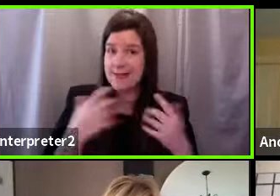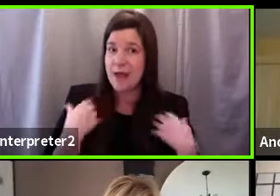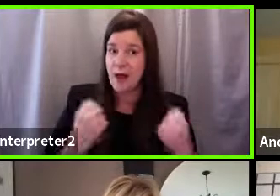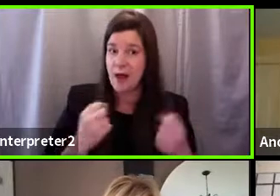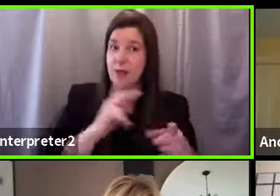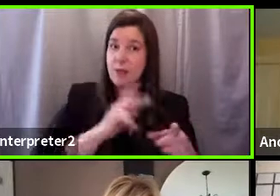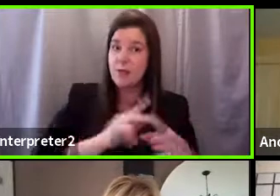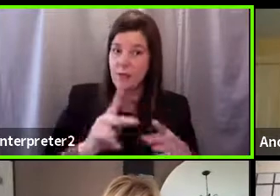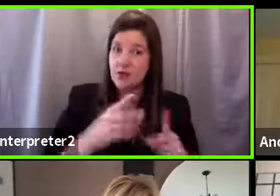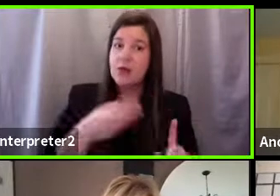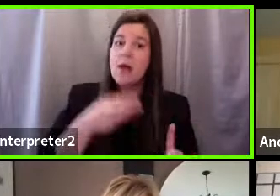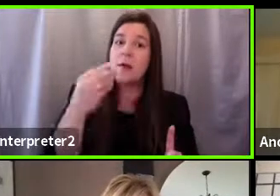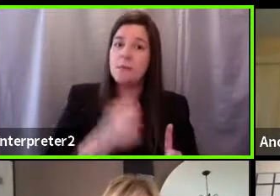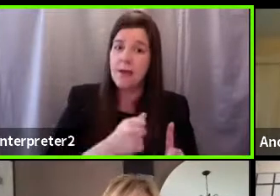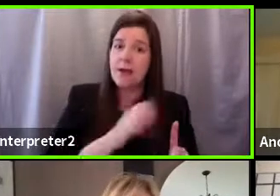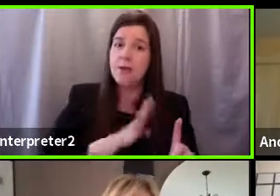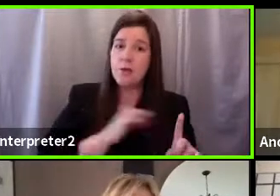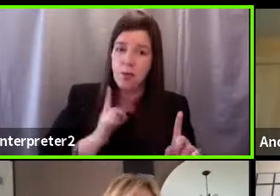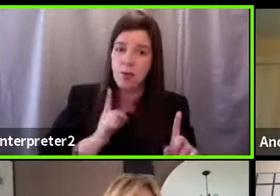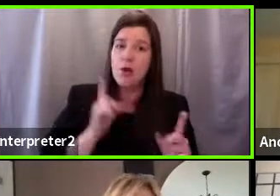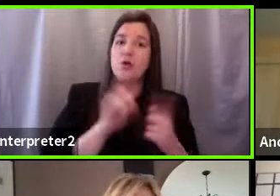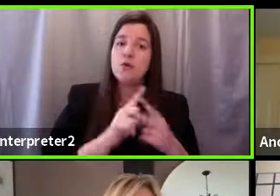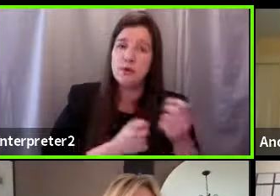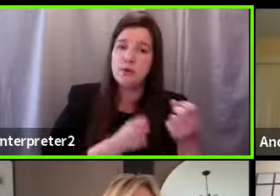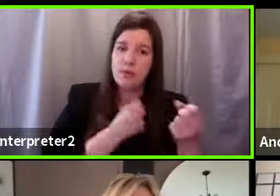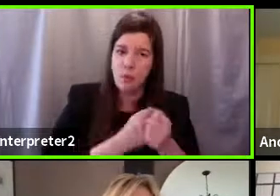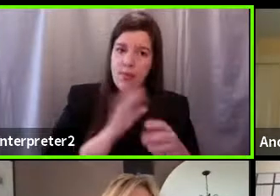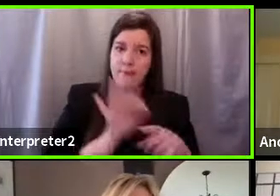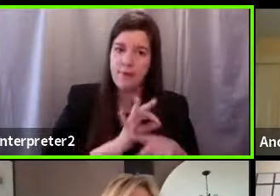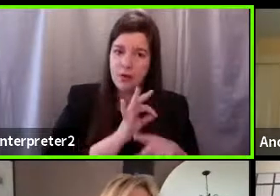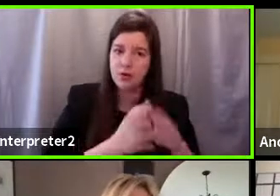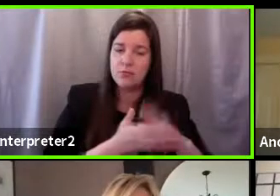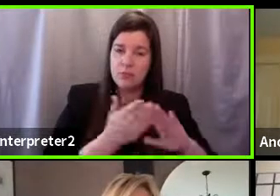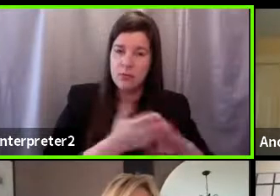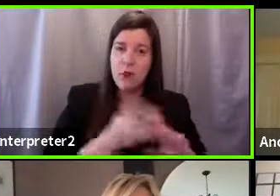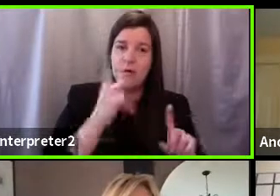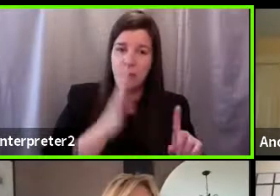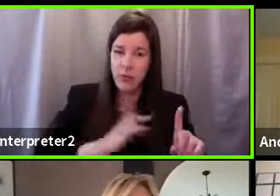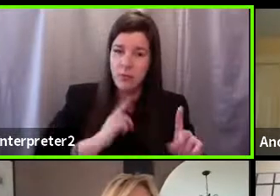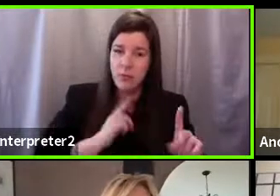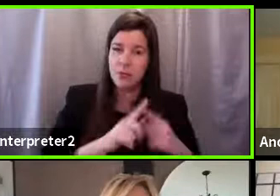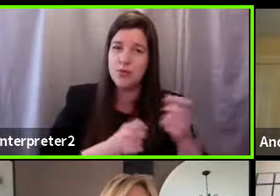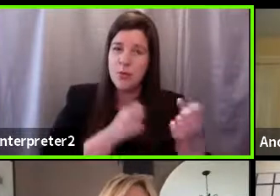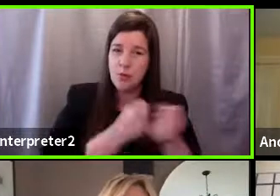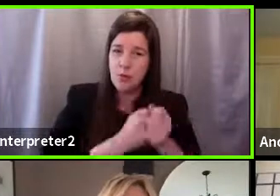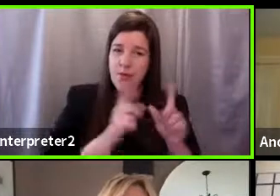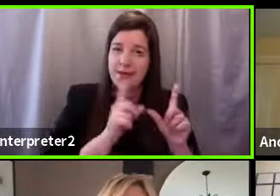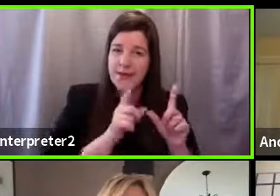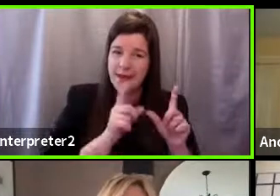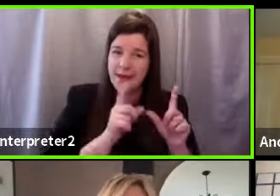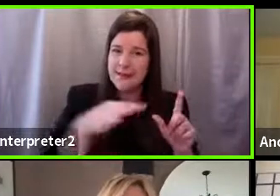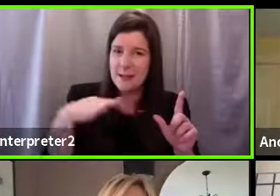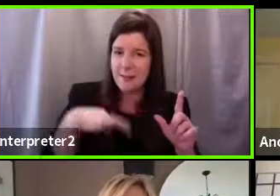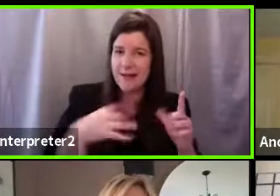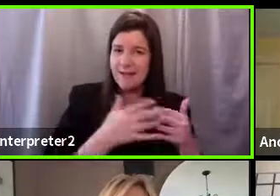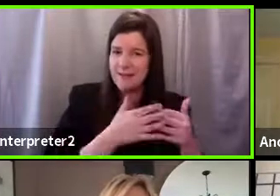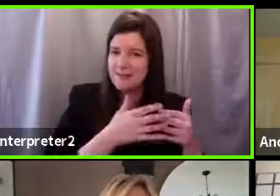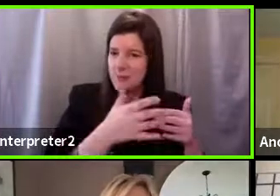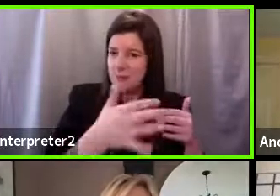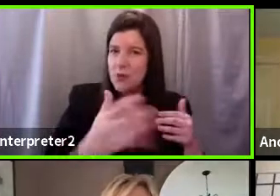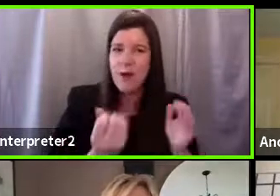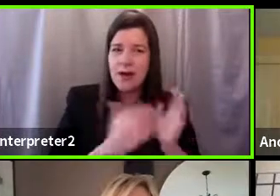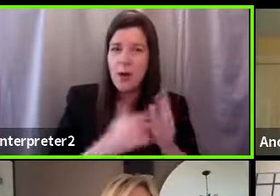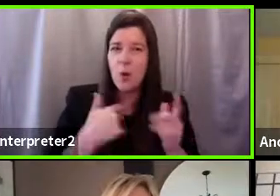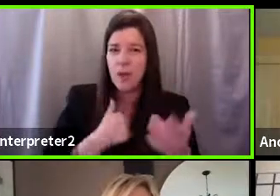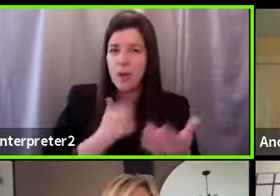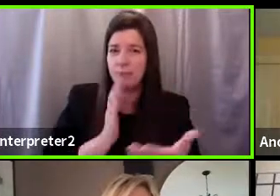to support the functioning of the board, to support licensees. And so we are in